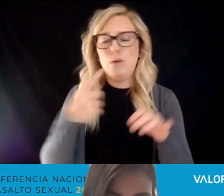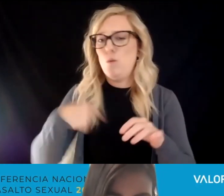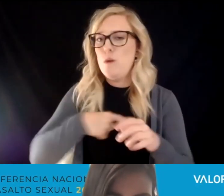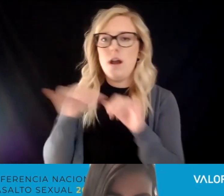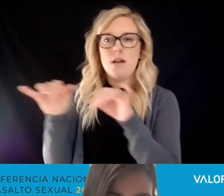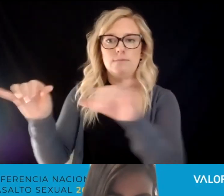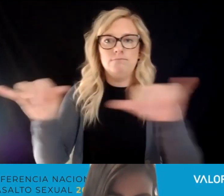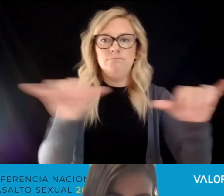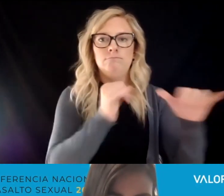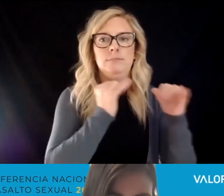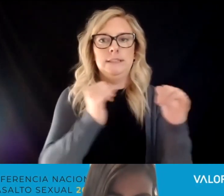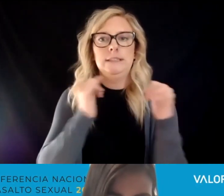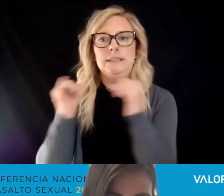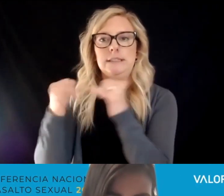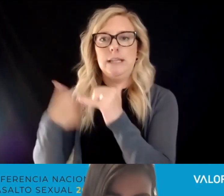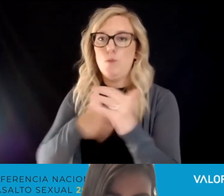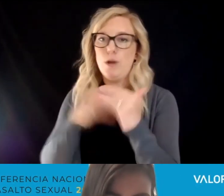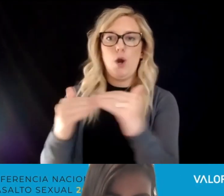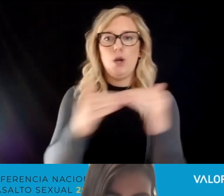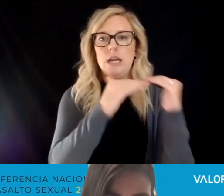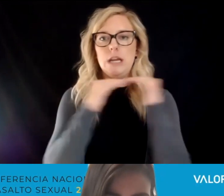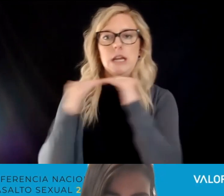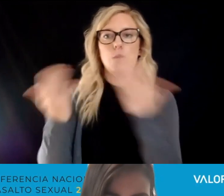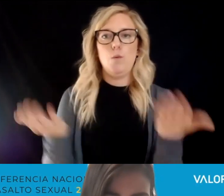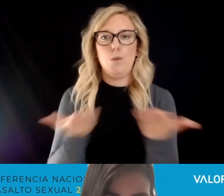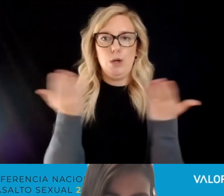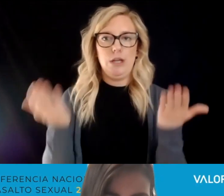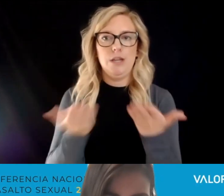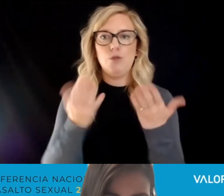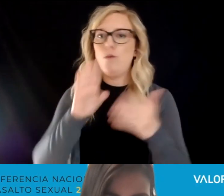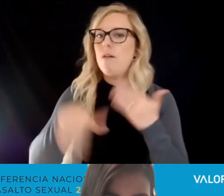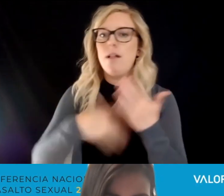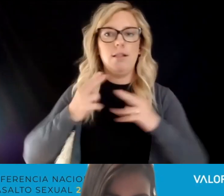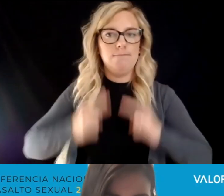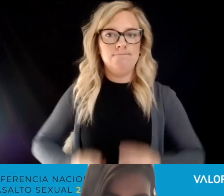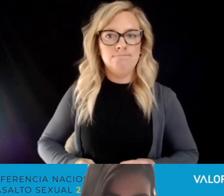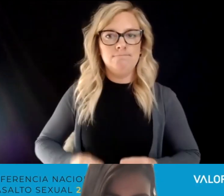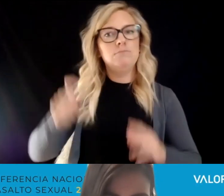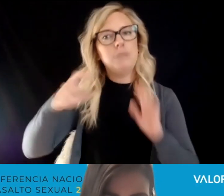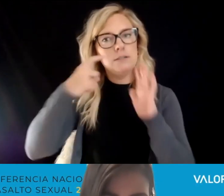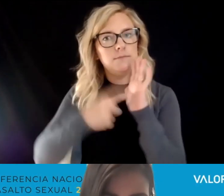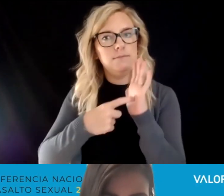We are all equal on the face of this earth. We need to recognize that.